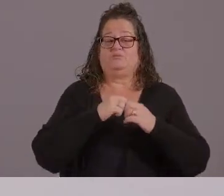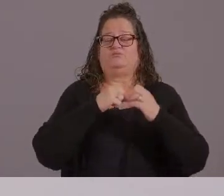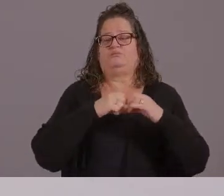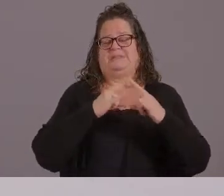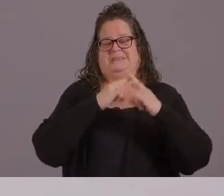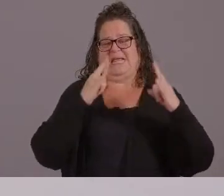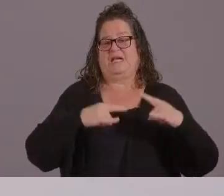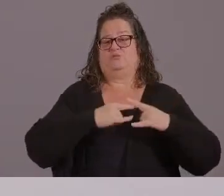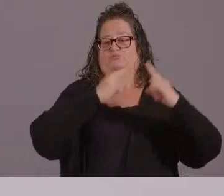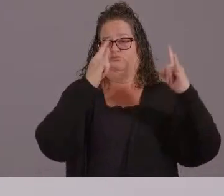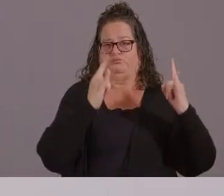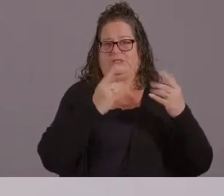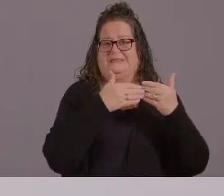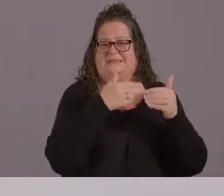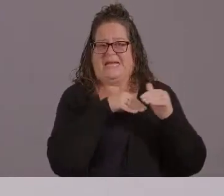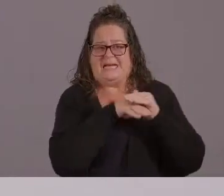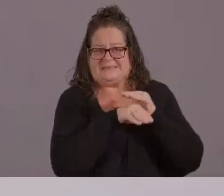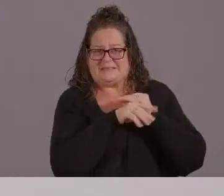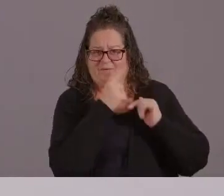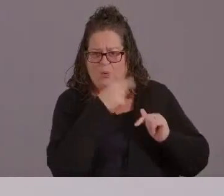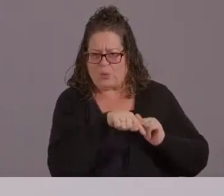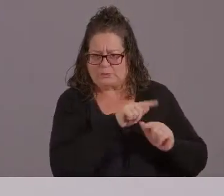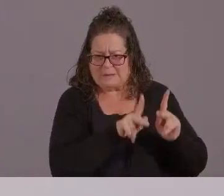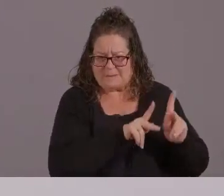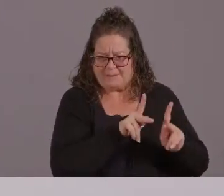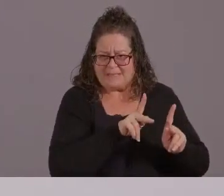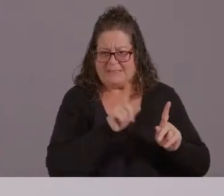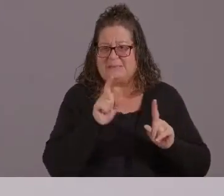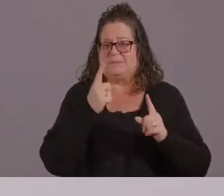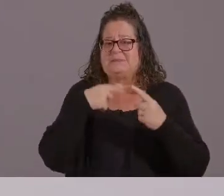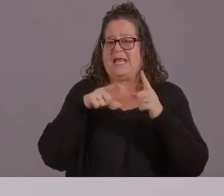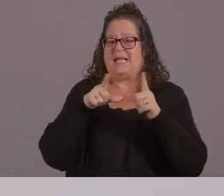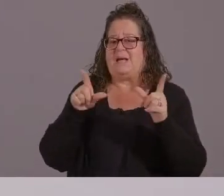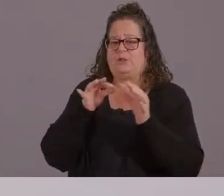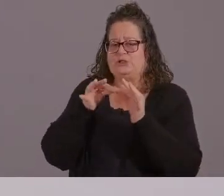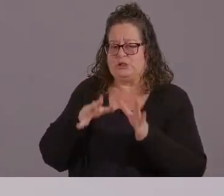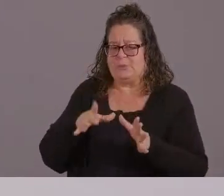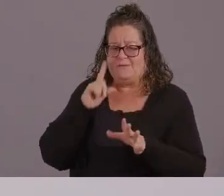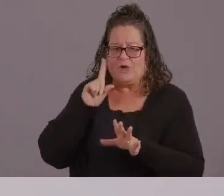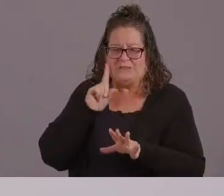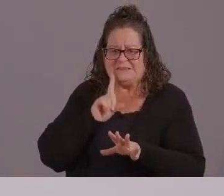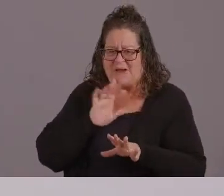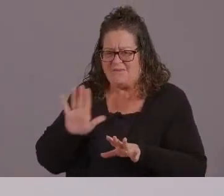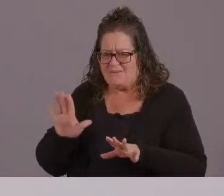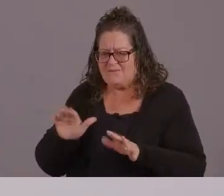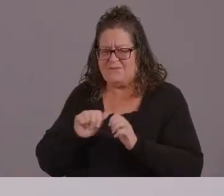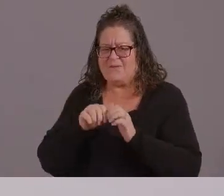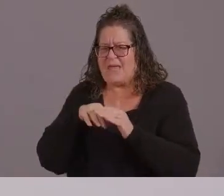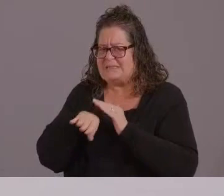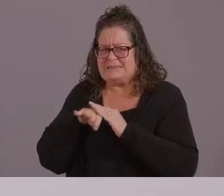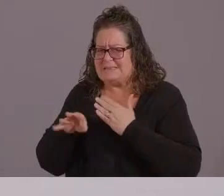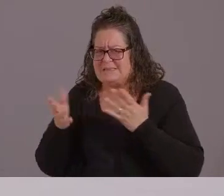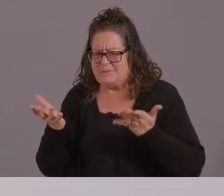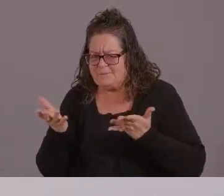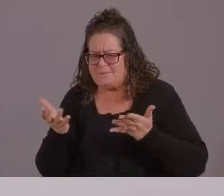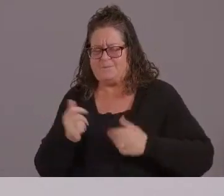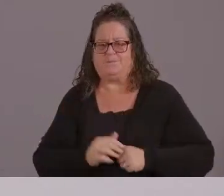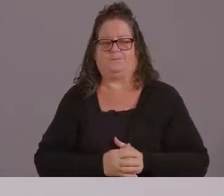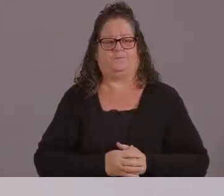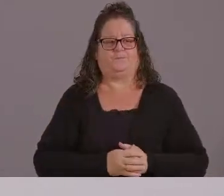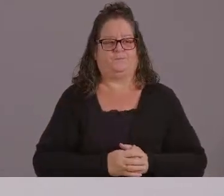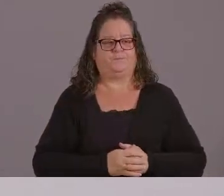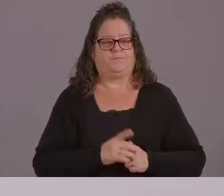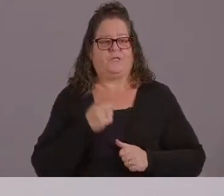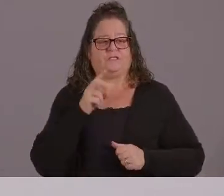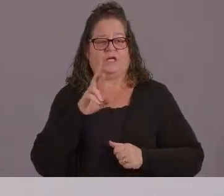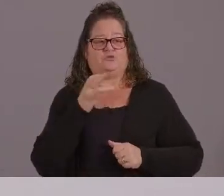consideration for people with disabilities? Yeah, actually, we are working directly with some of our advocacy groups and groups that work on